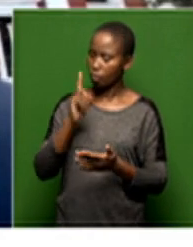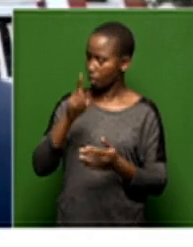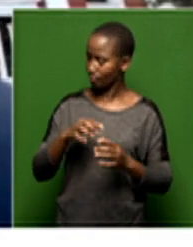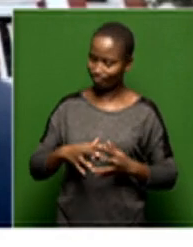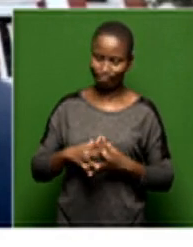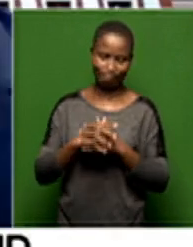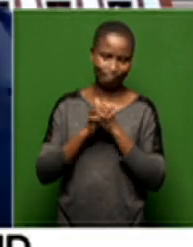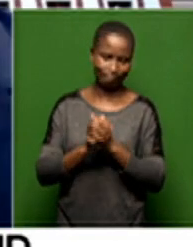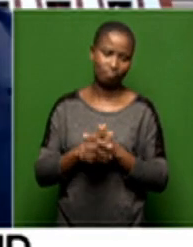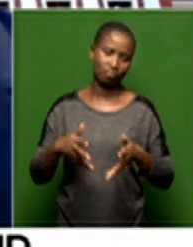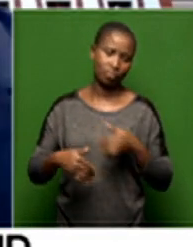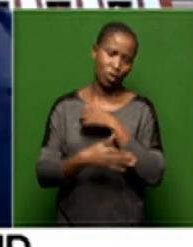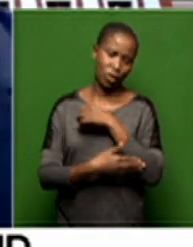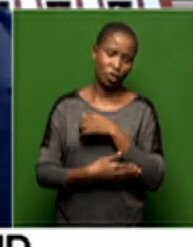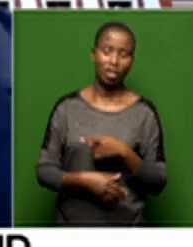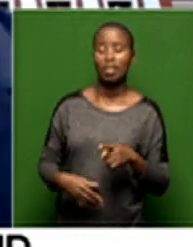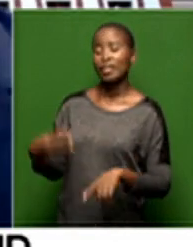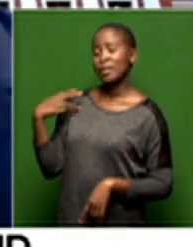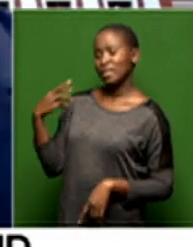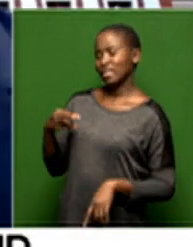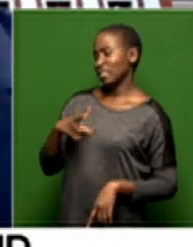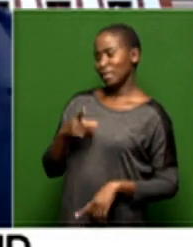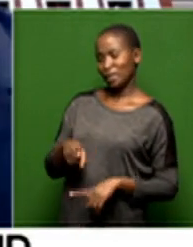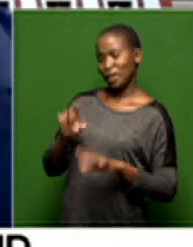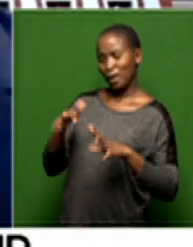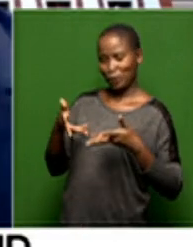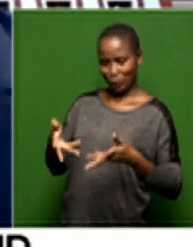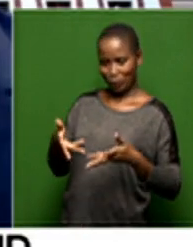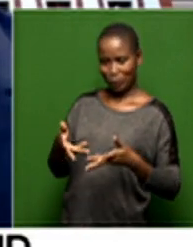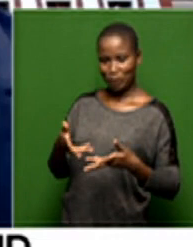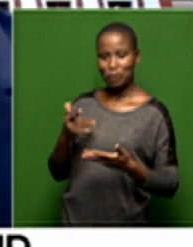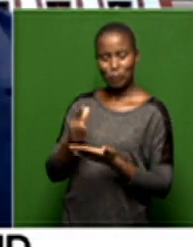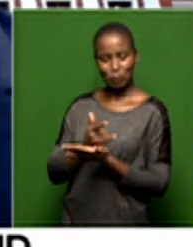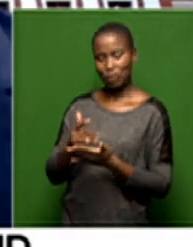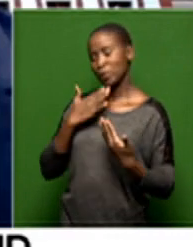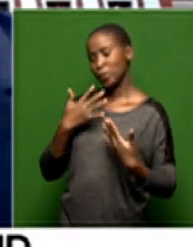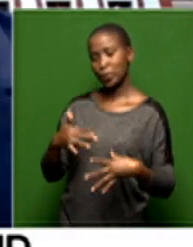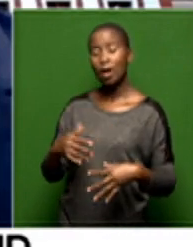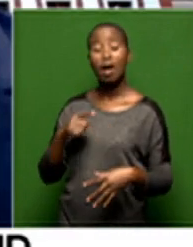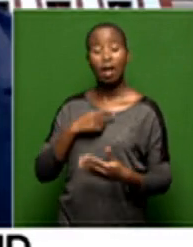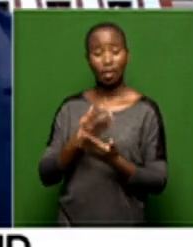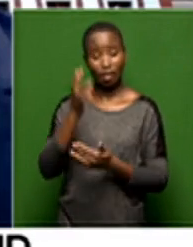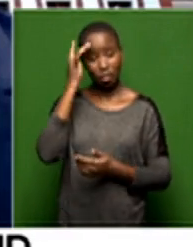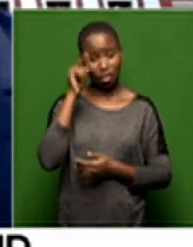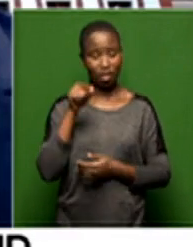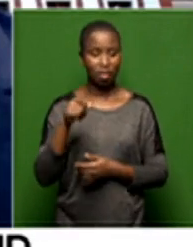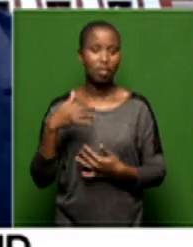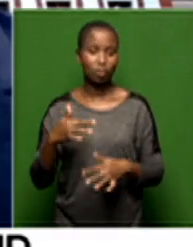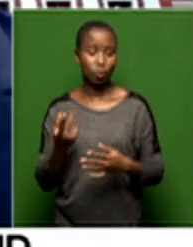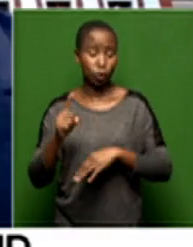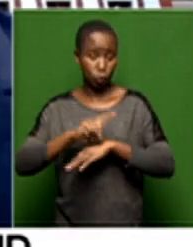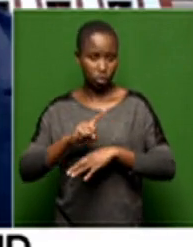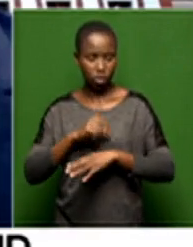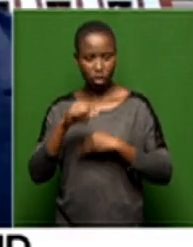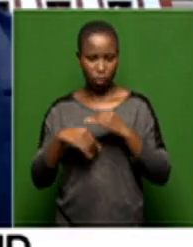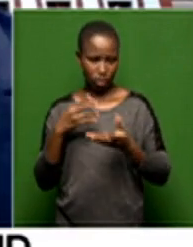country. Minister, I'm going to leave it there. Such an interesting conversation. I can imagine that this is pretty much so what today is about.